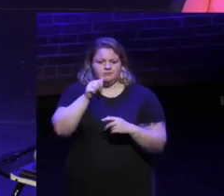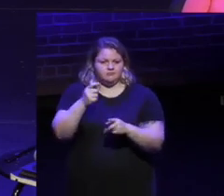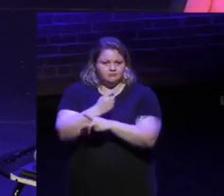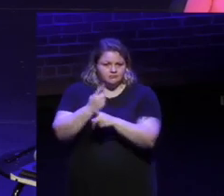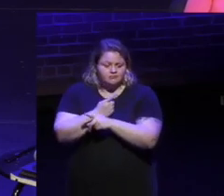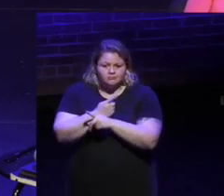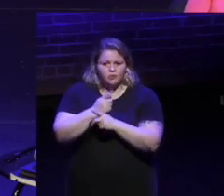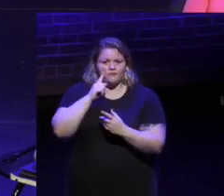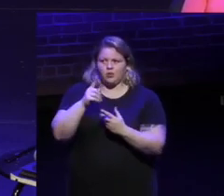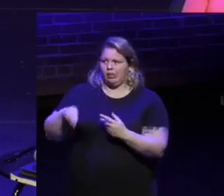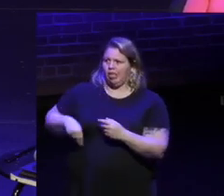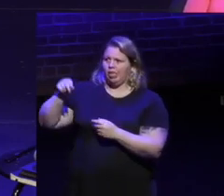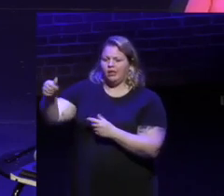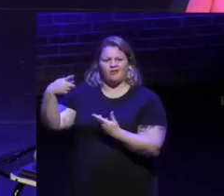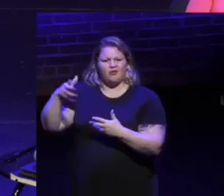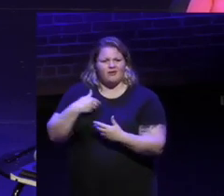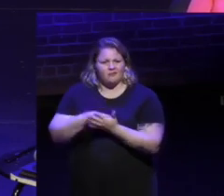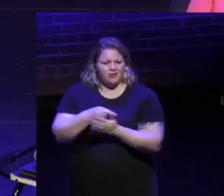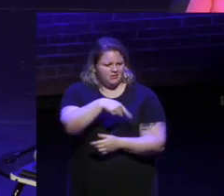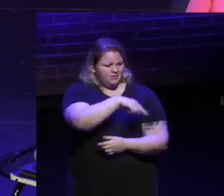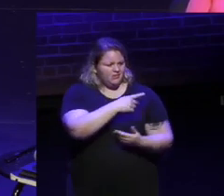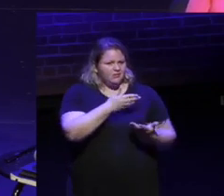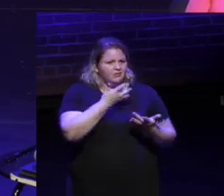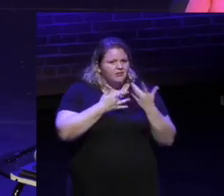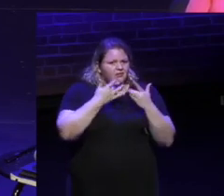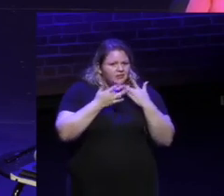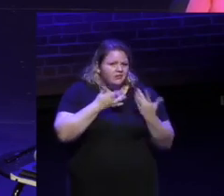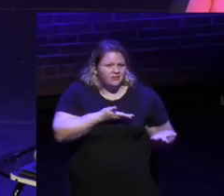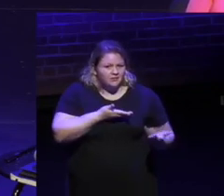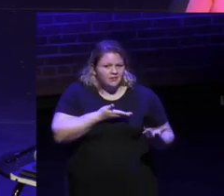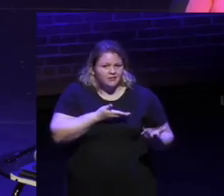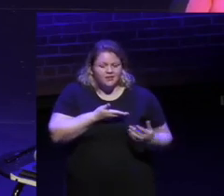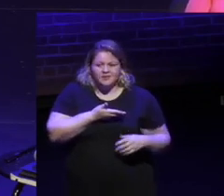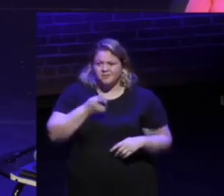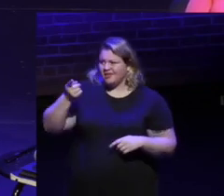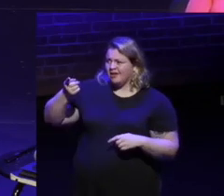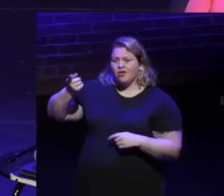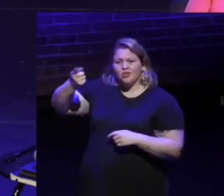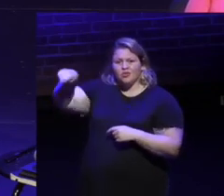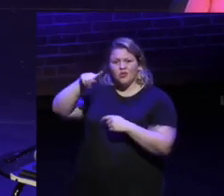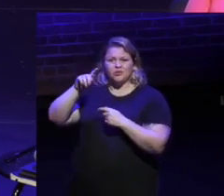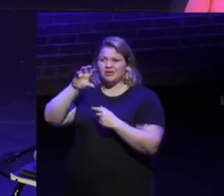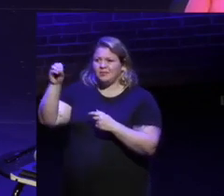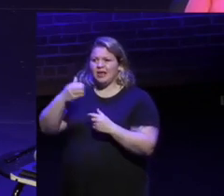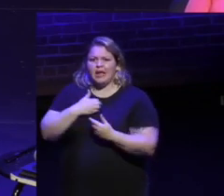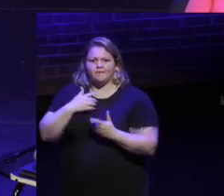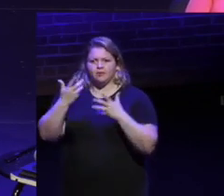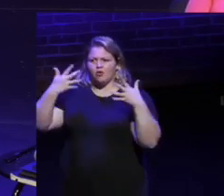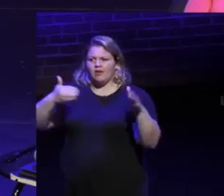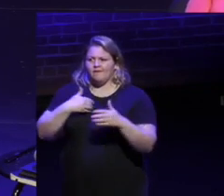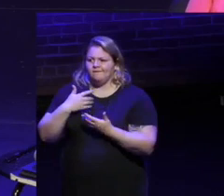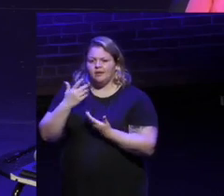grants that are granted shouldn't go to organizations that have massive endowments. They shouldn't go to organizations that